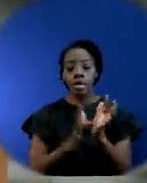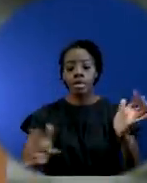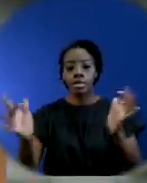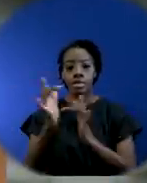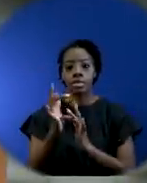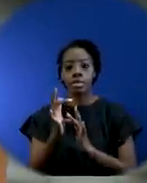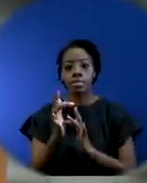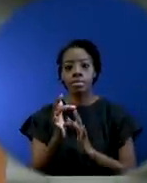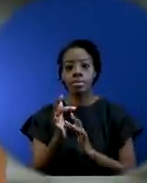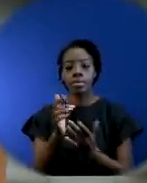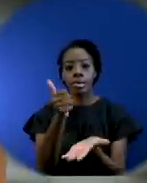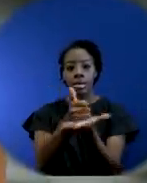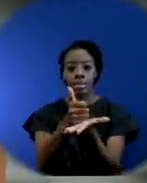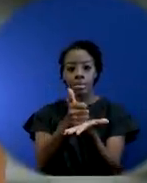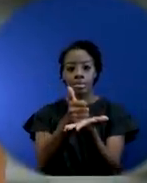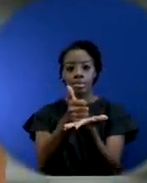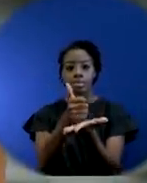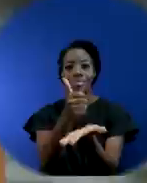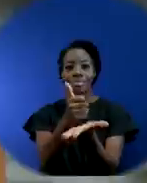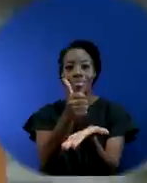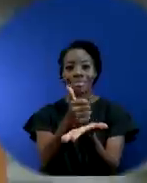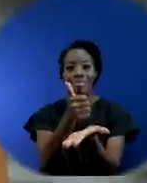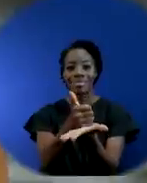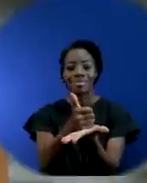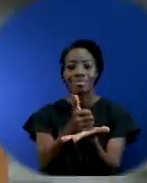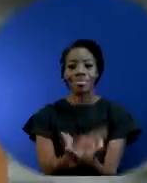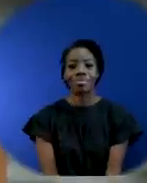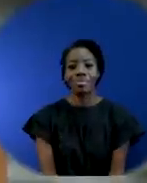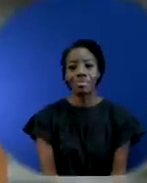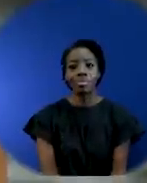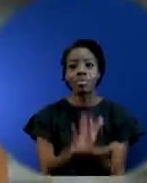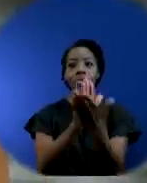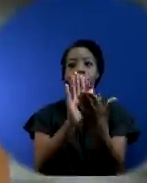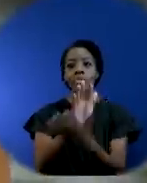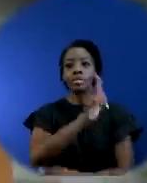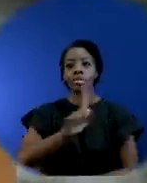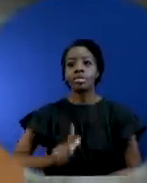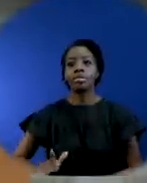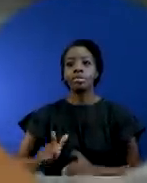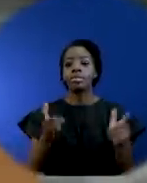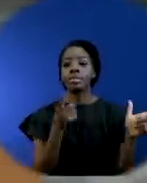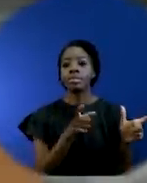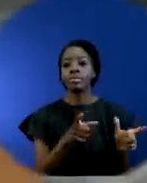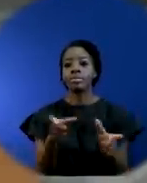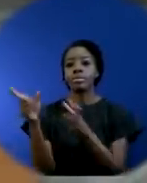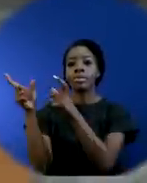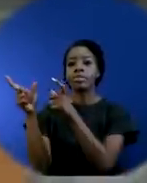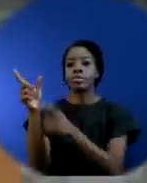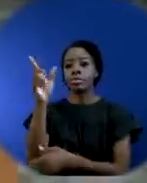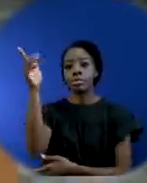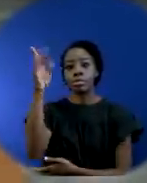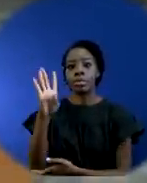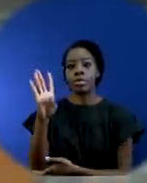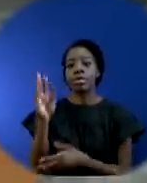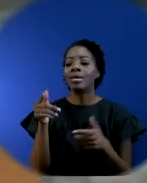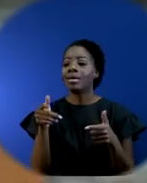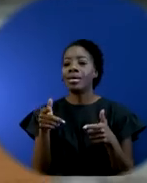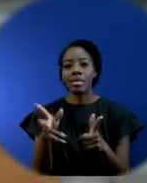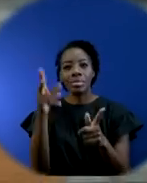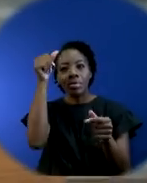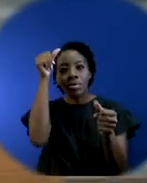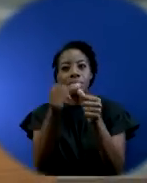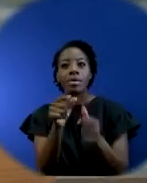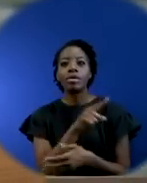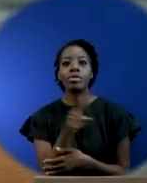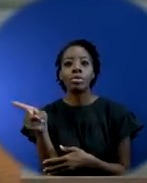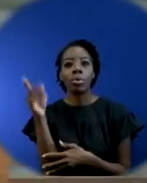Jesus' name, amen, amen, amen. Praise the Lord. Let's give unto our God. As we give,